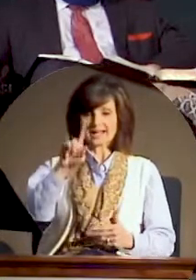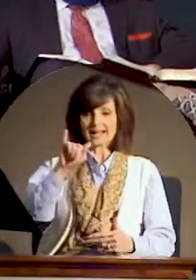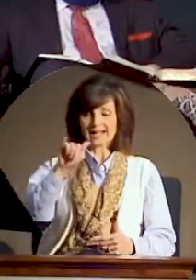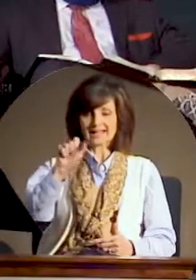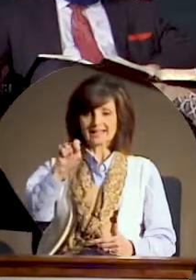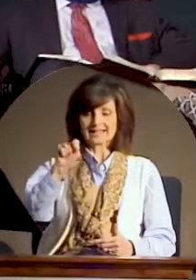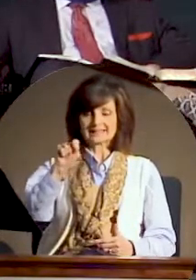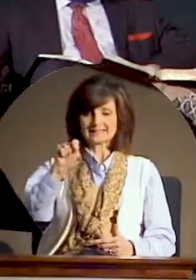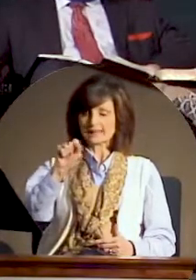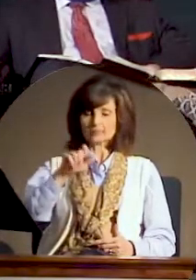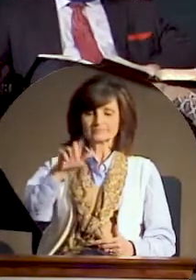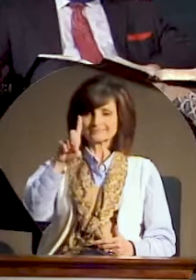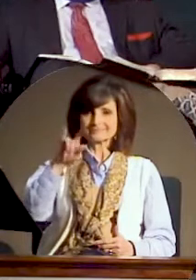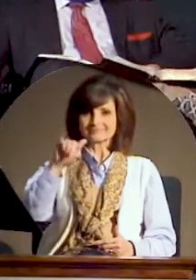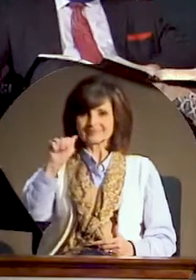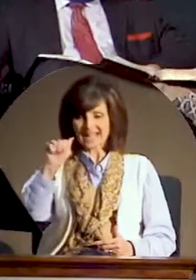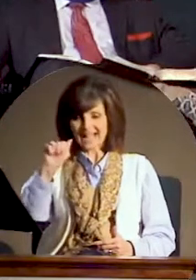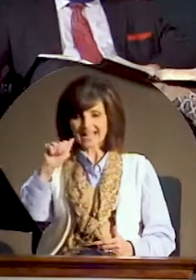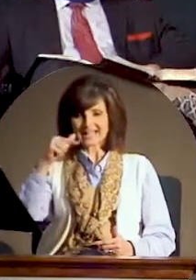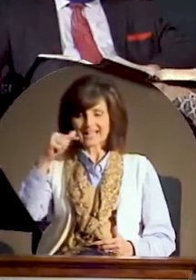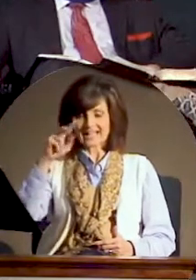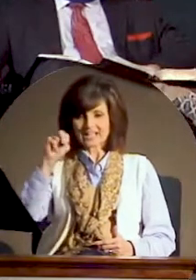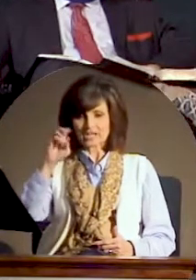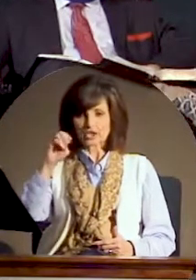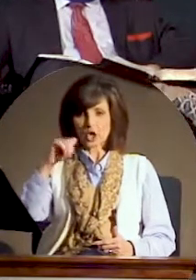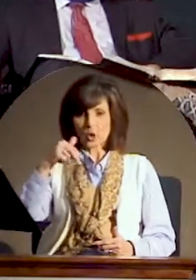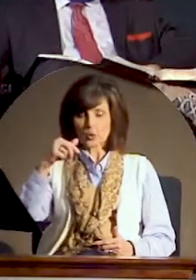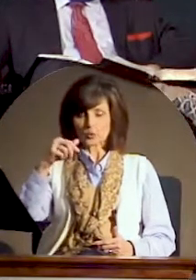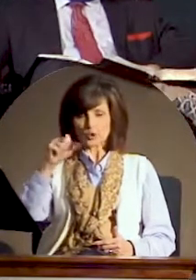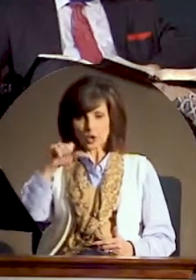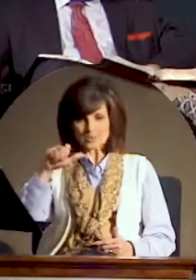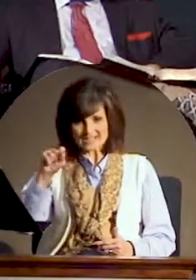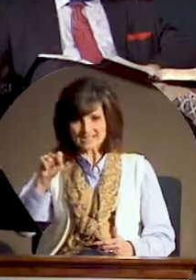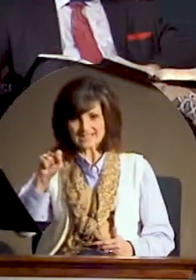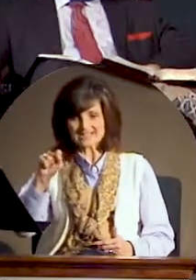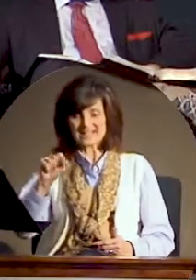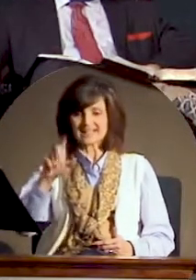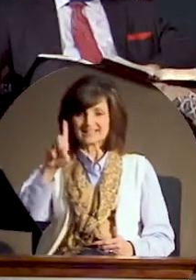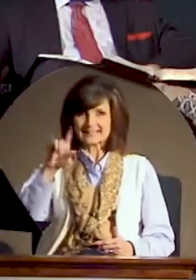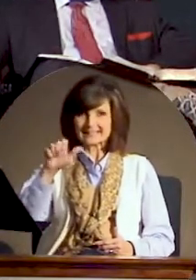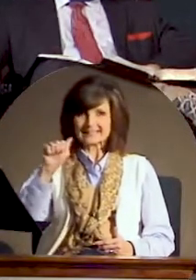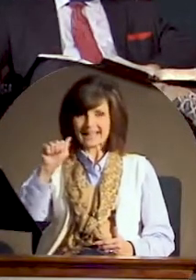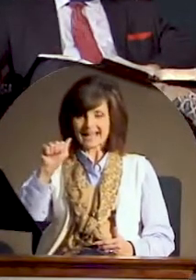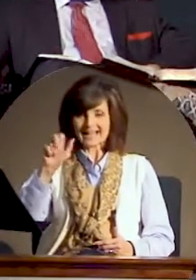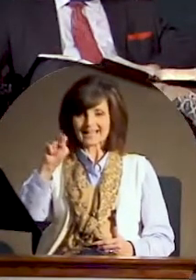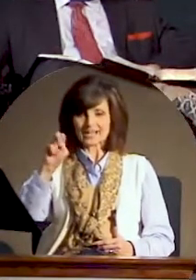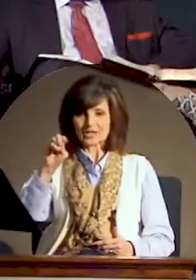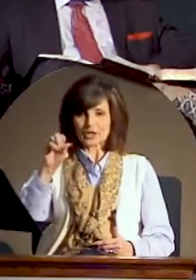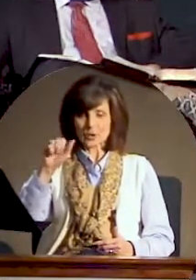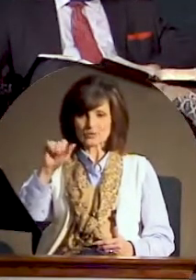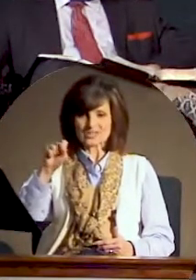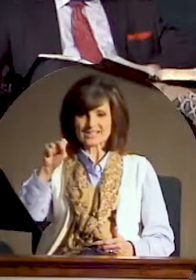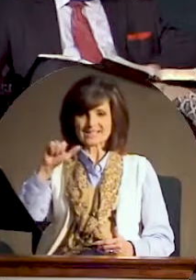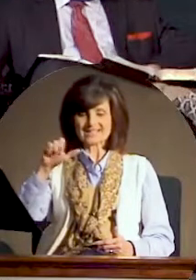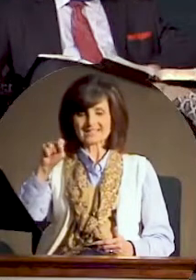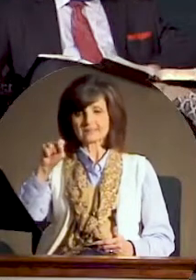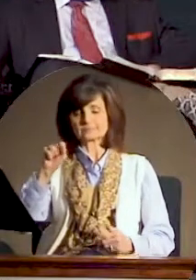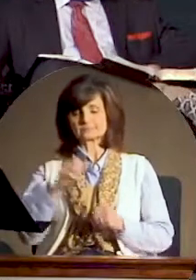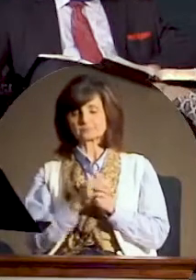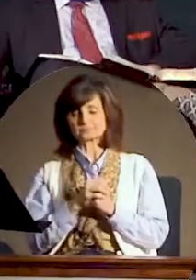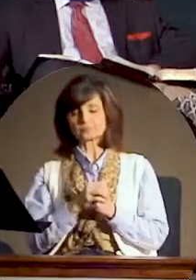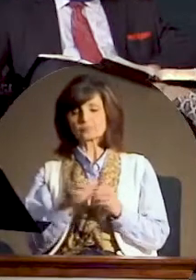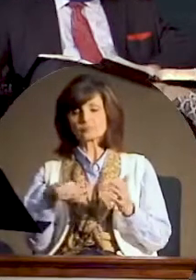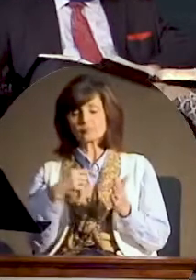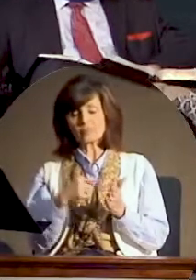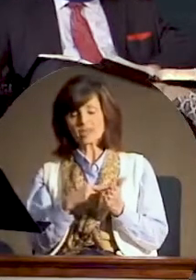is when they tell you what your problem is. But a prognosis is when they tell you, okay, based on the best information that we can attain, this